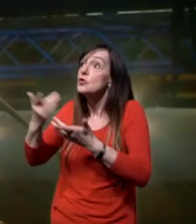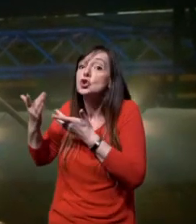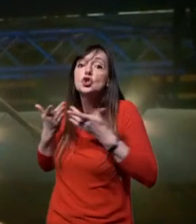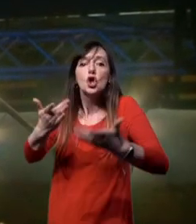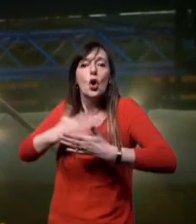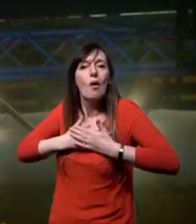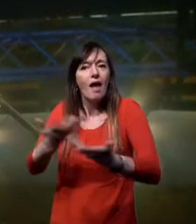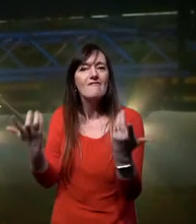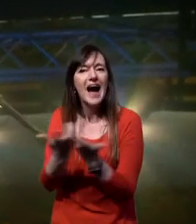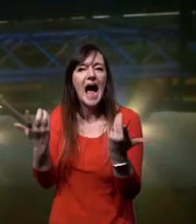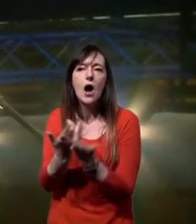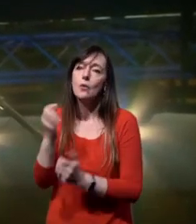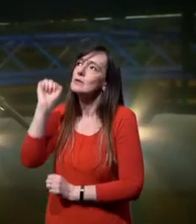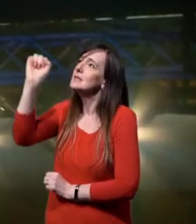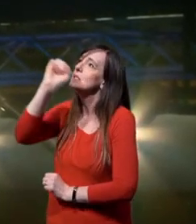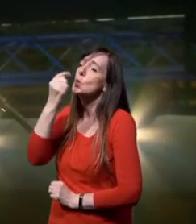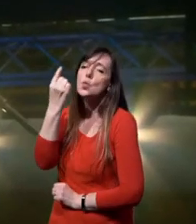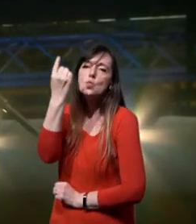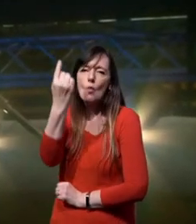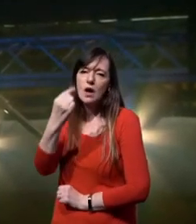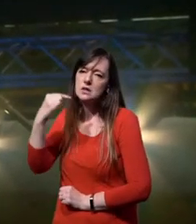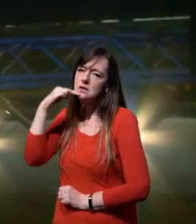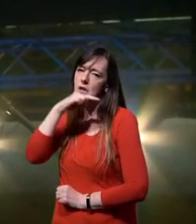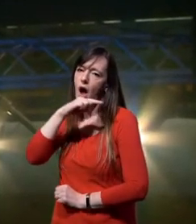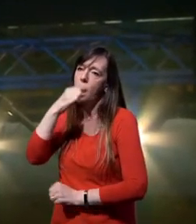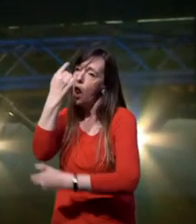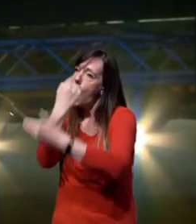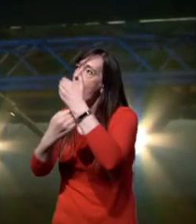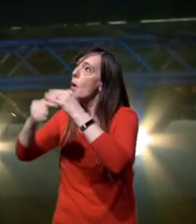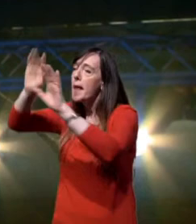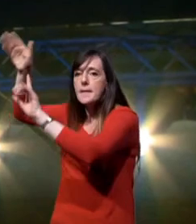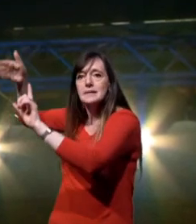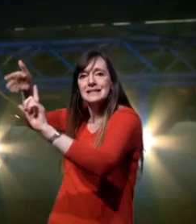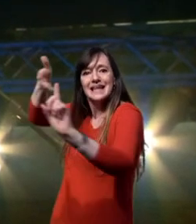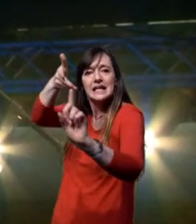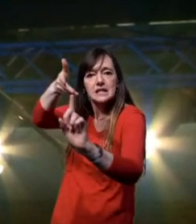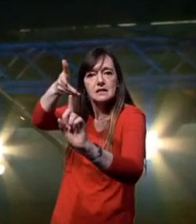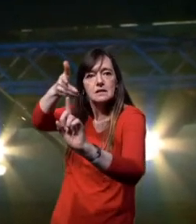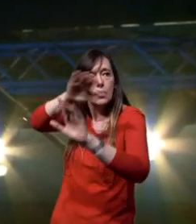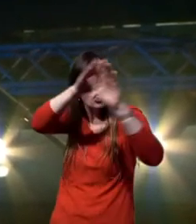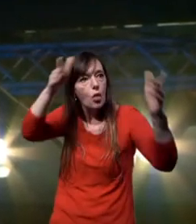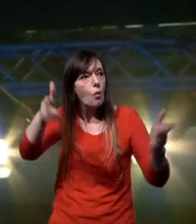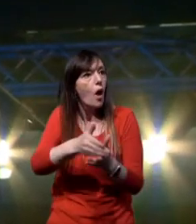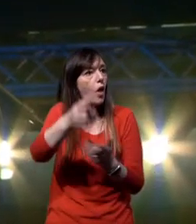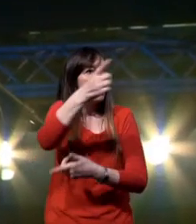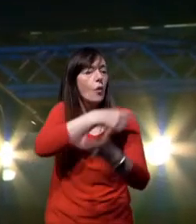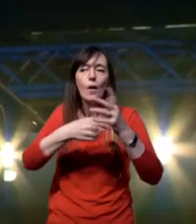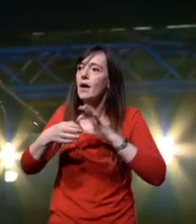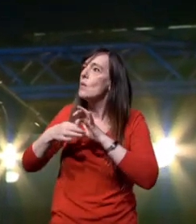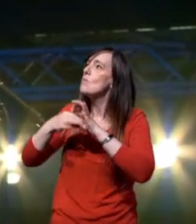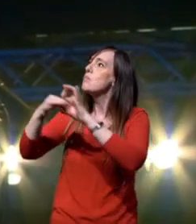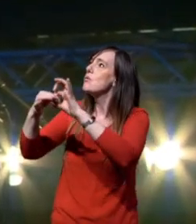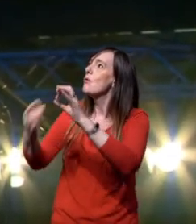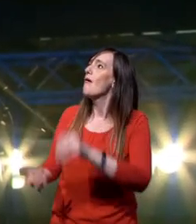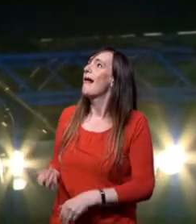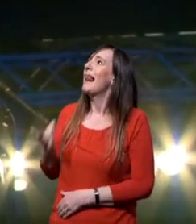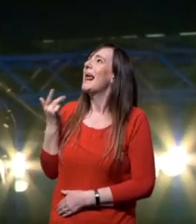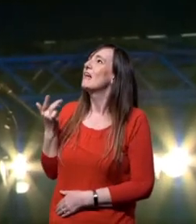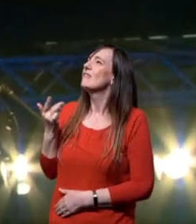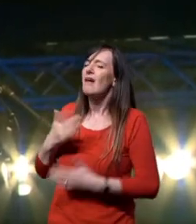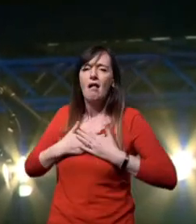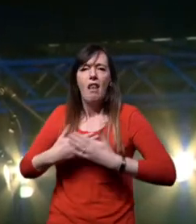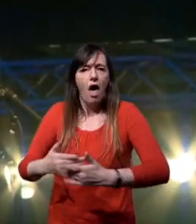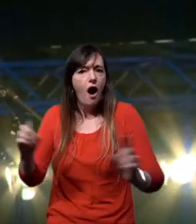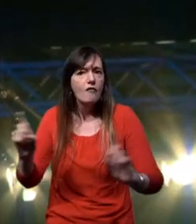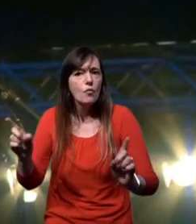his one and only Son into the world that we might live through him. This is love, not that we have loved God, but